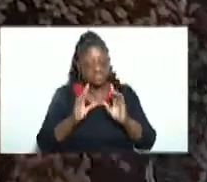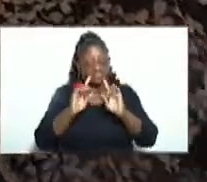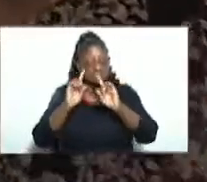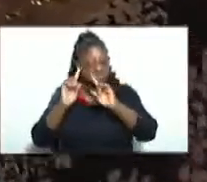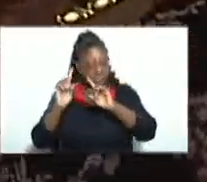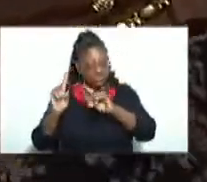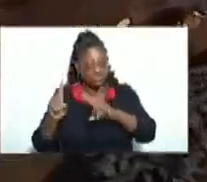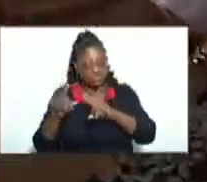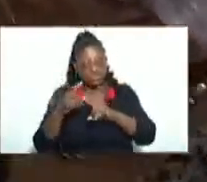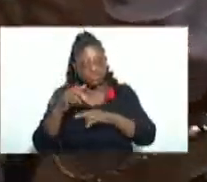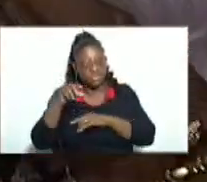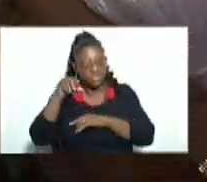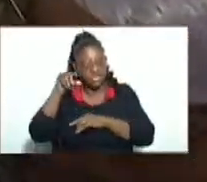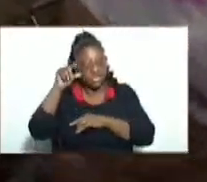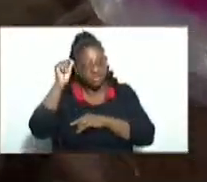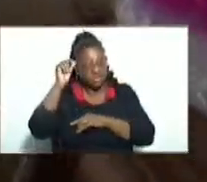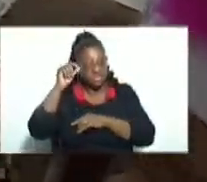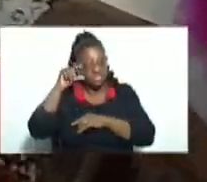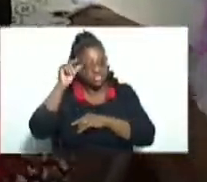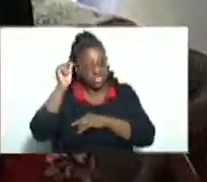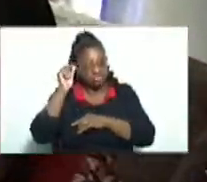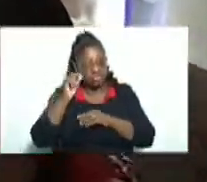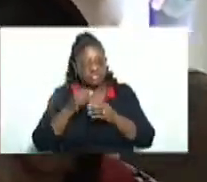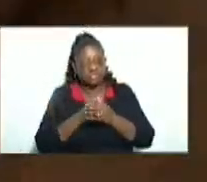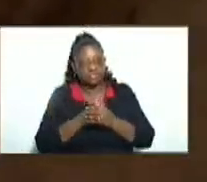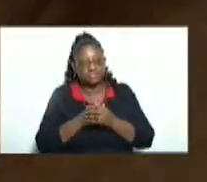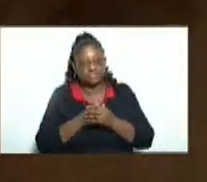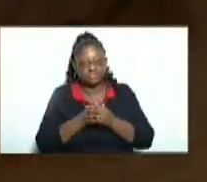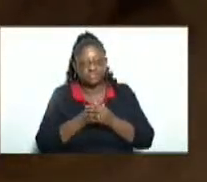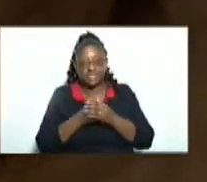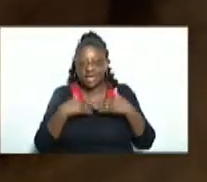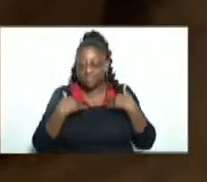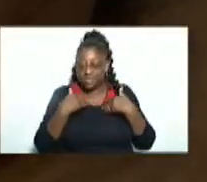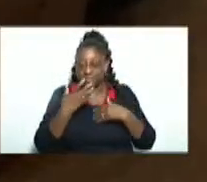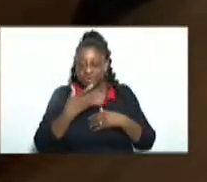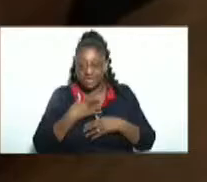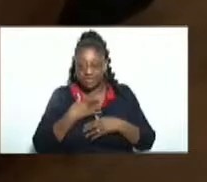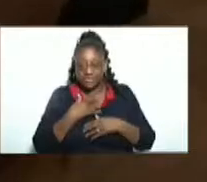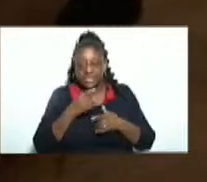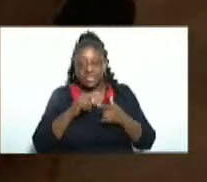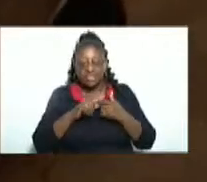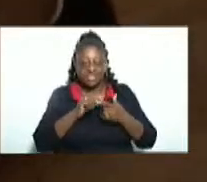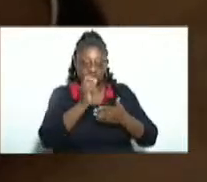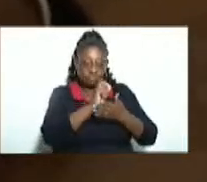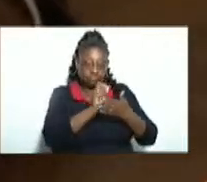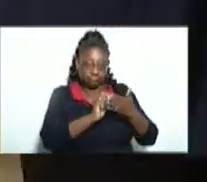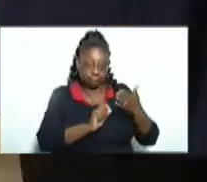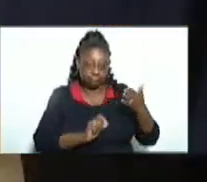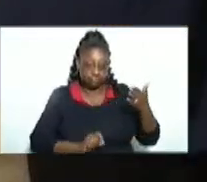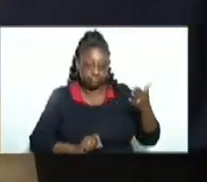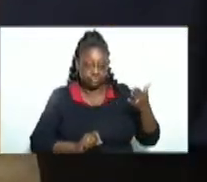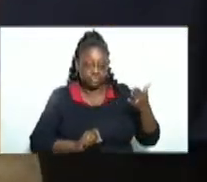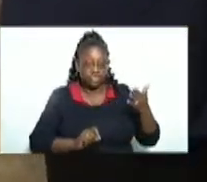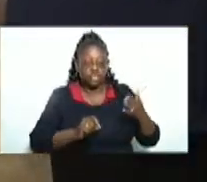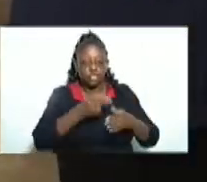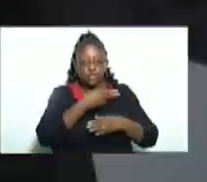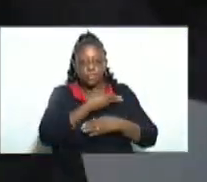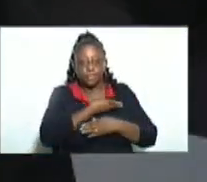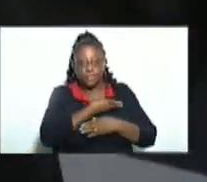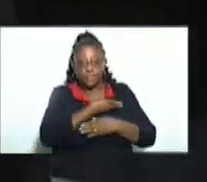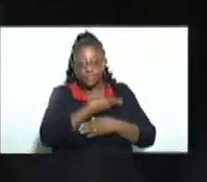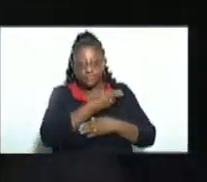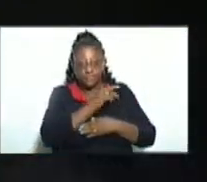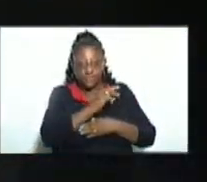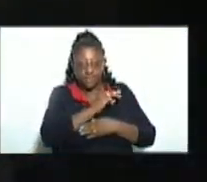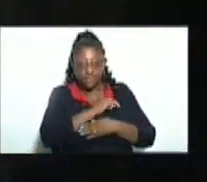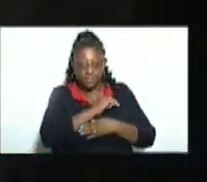Governor General. Happy birthday, Miss Sears. Our former Prime Minister pens his memoir. Dr. Hubert Minnis released his book,